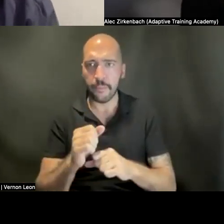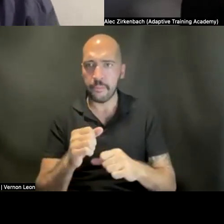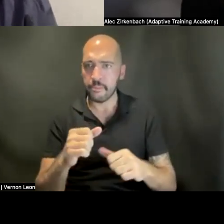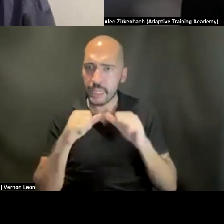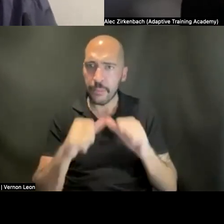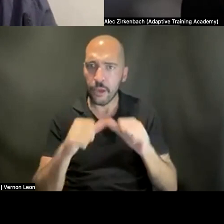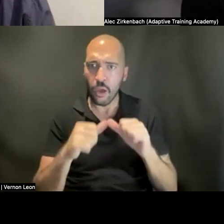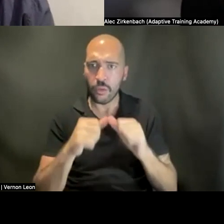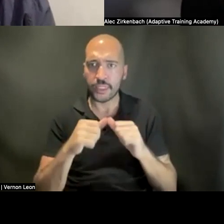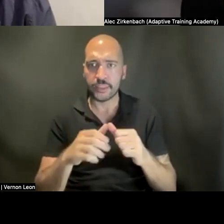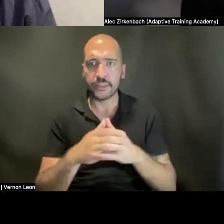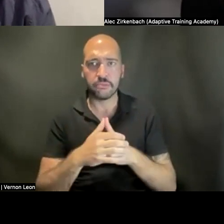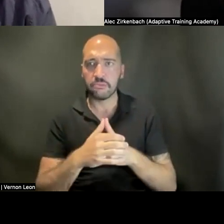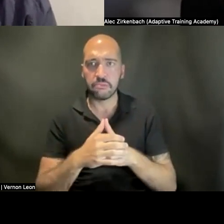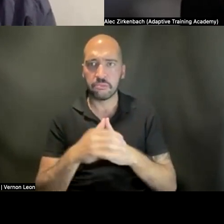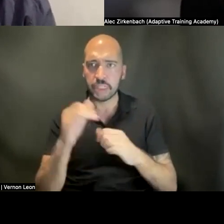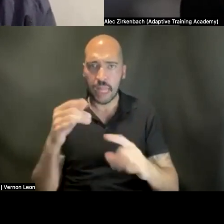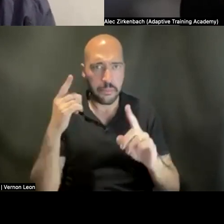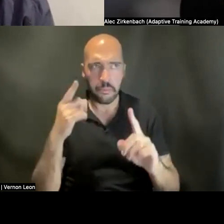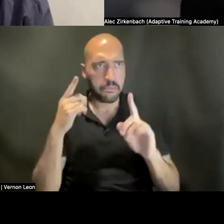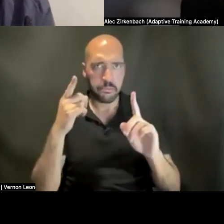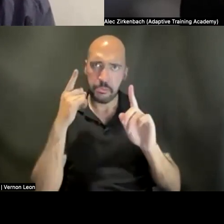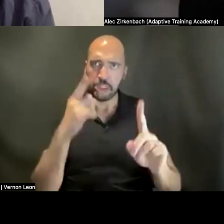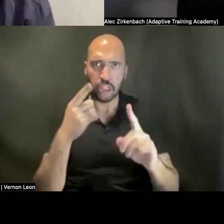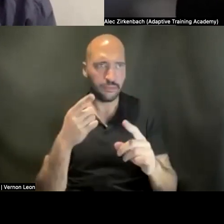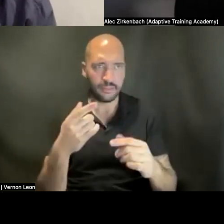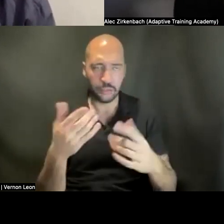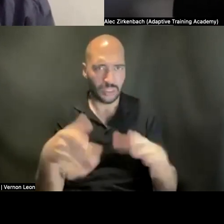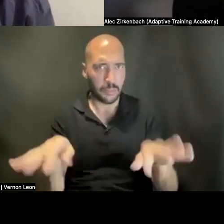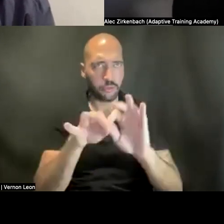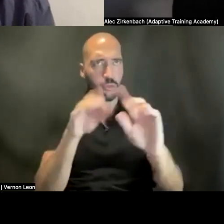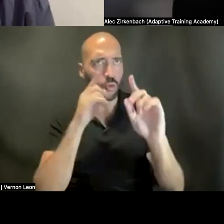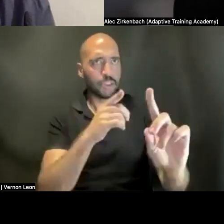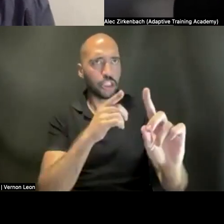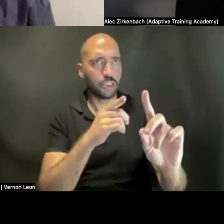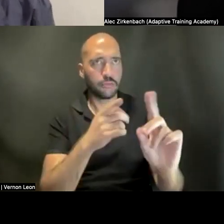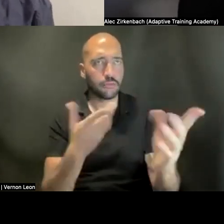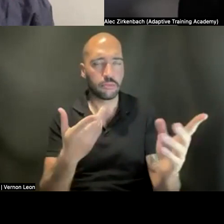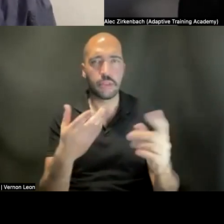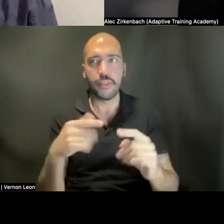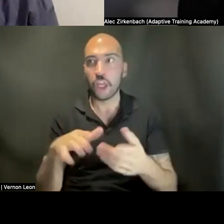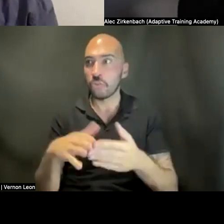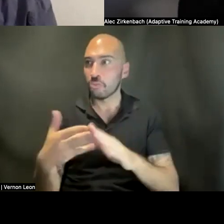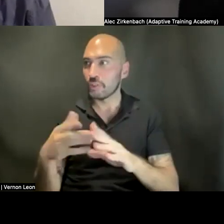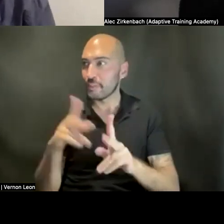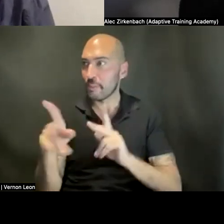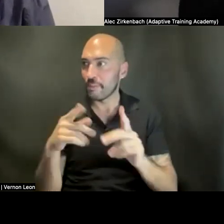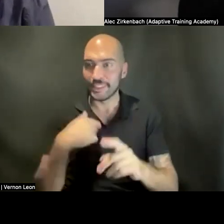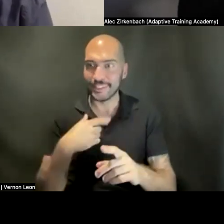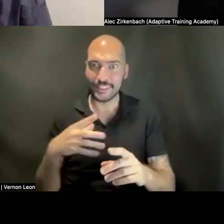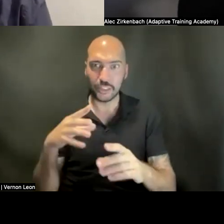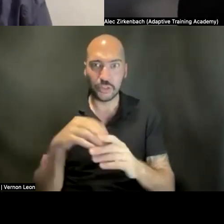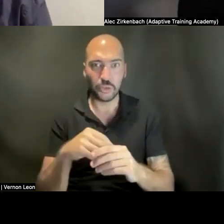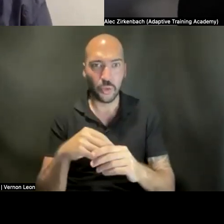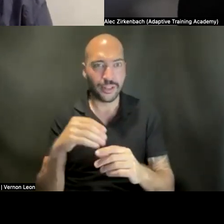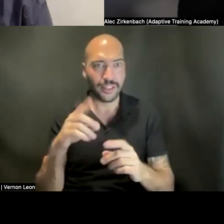mission mattered more than anything else. And then a community of people, especially as I was joining disability advocacy, where it